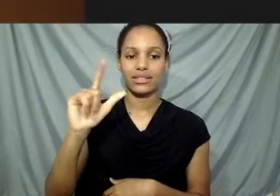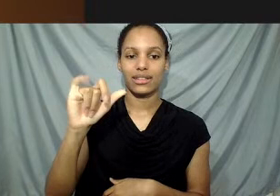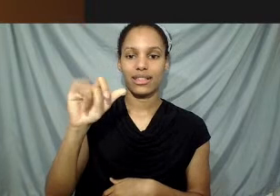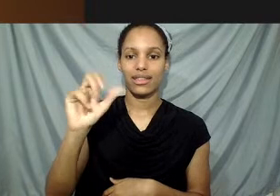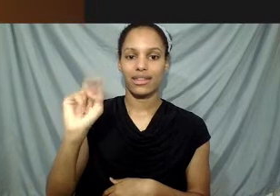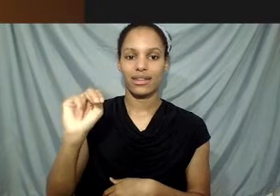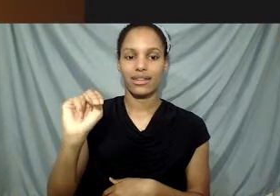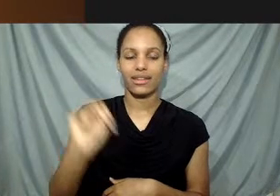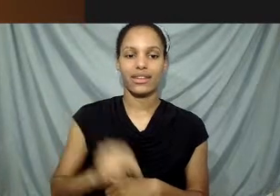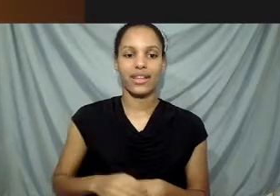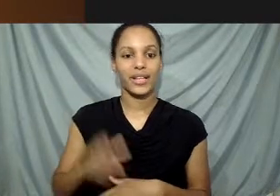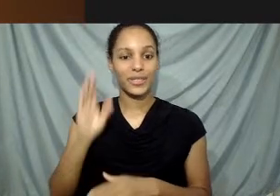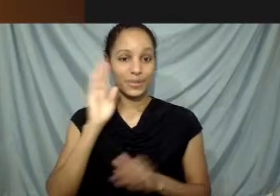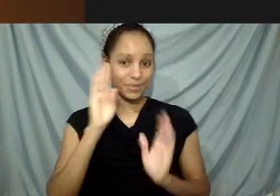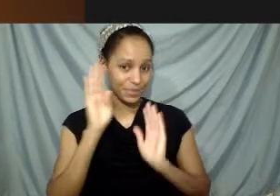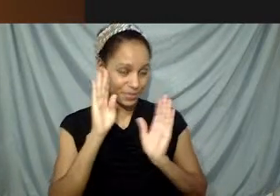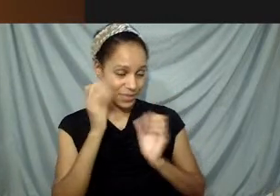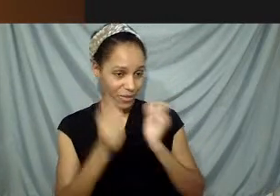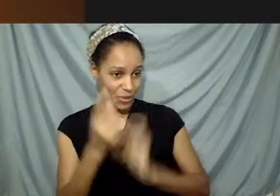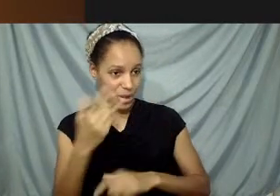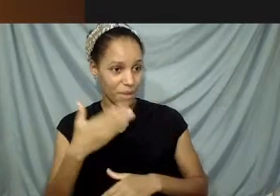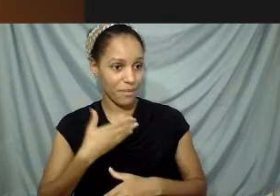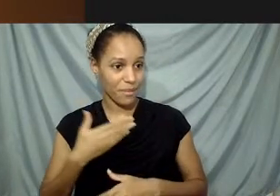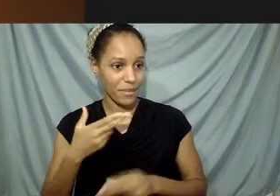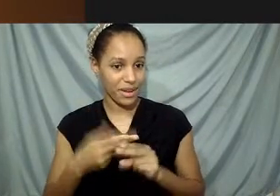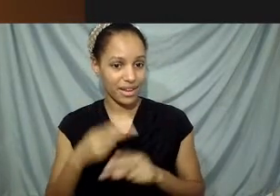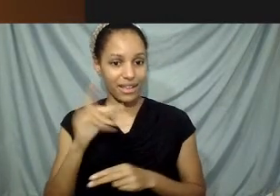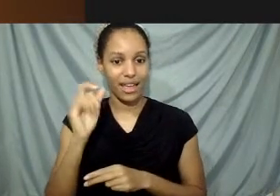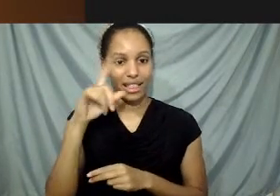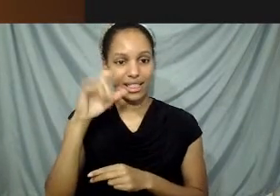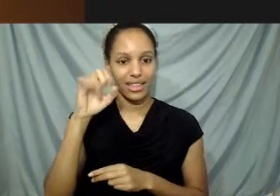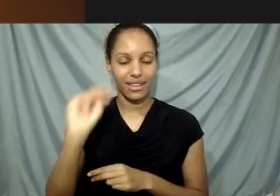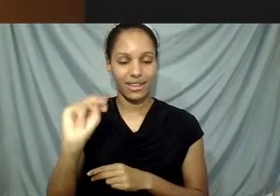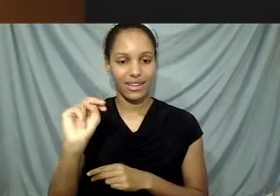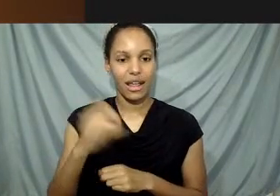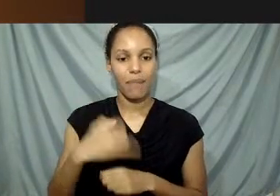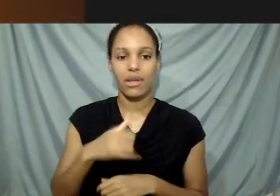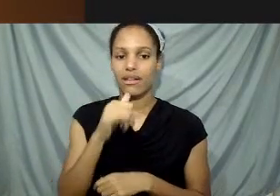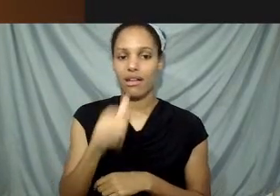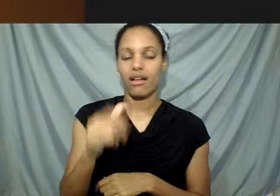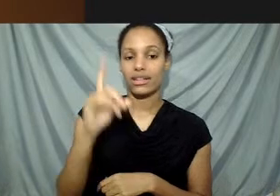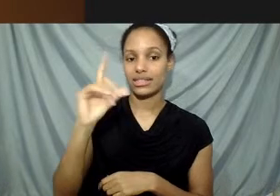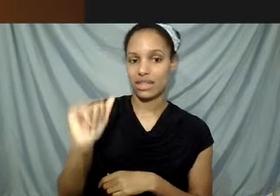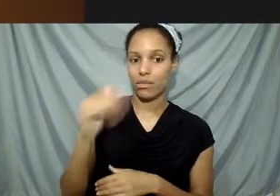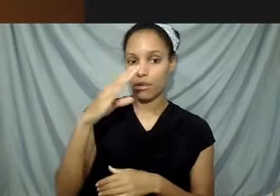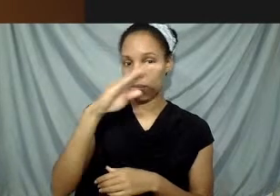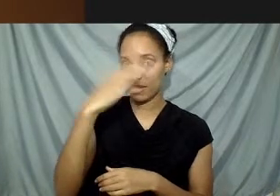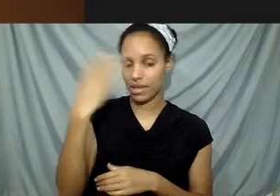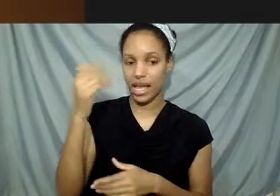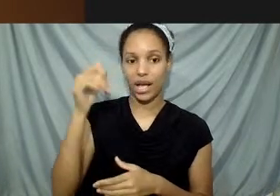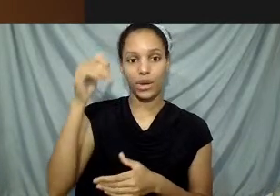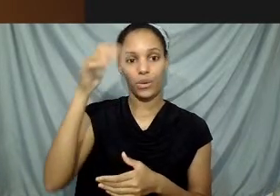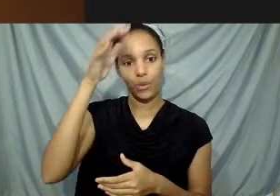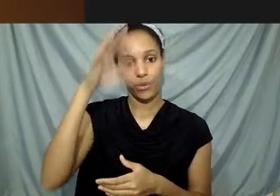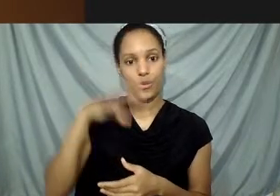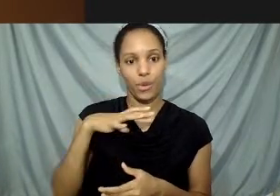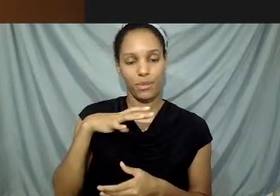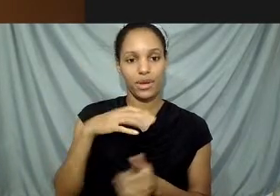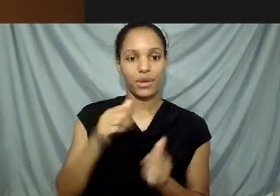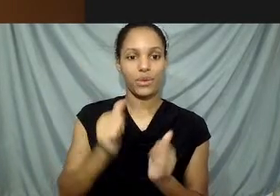Hi everybody, my name is Caitlin Chandler. I'm a non-disabled Black woman with extremely nappy hair, wearing a white